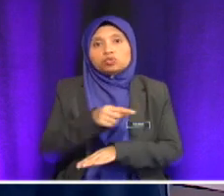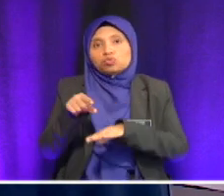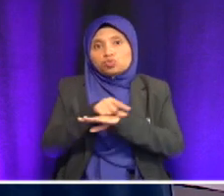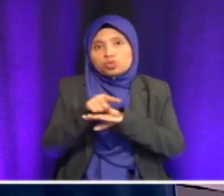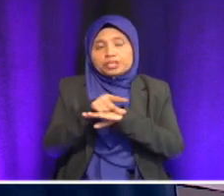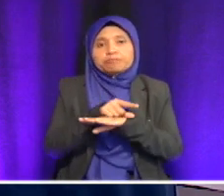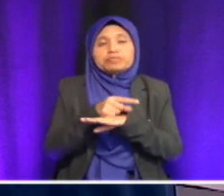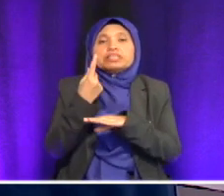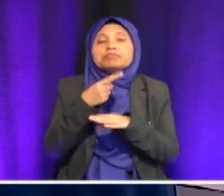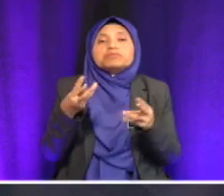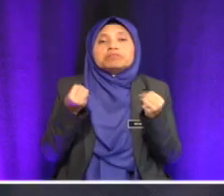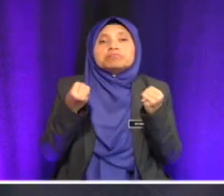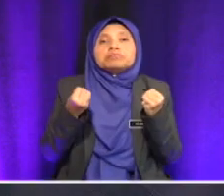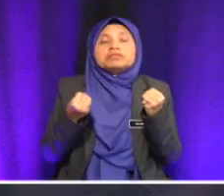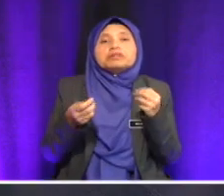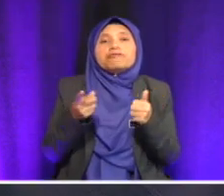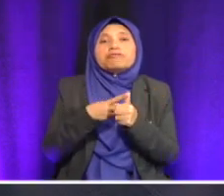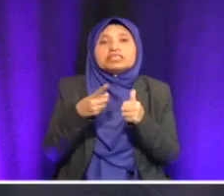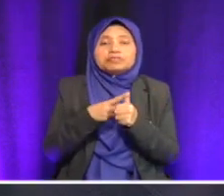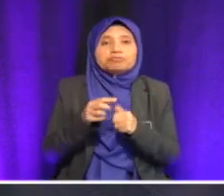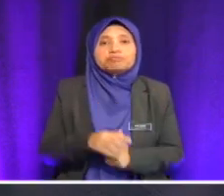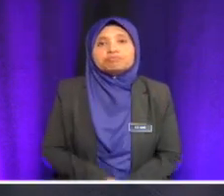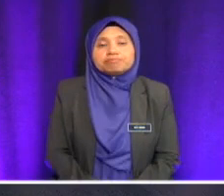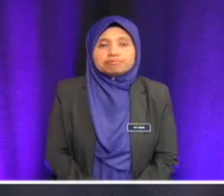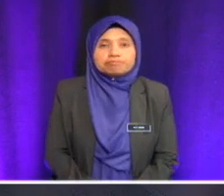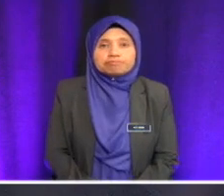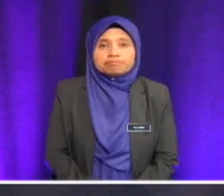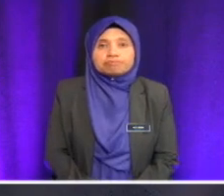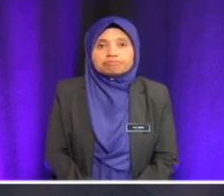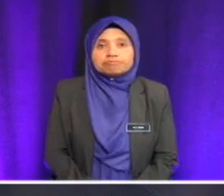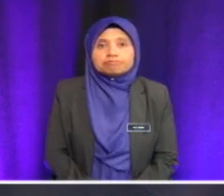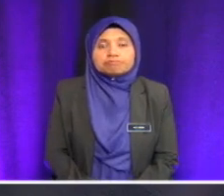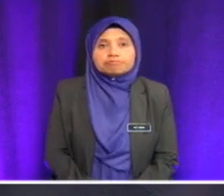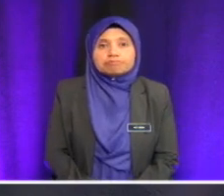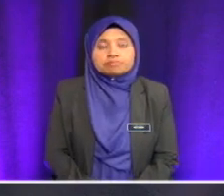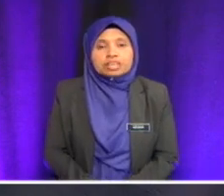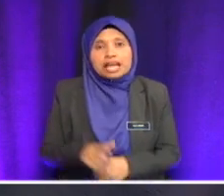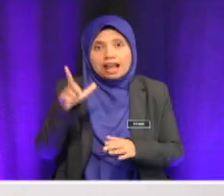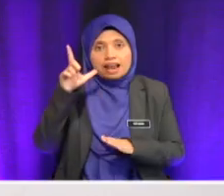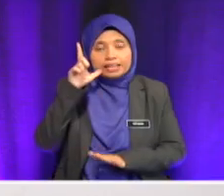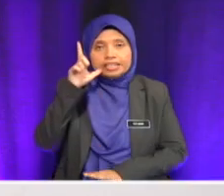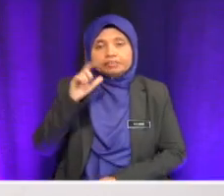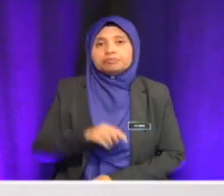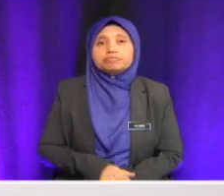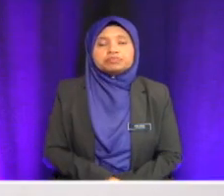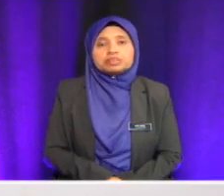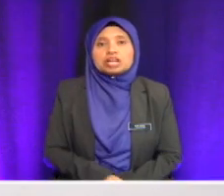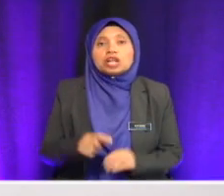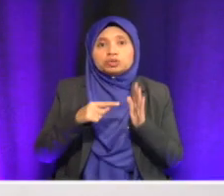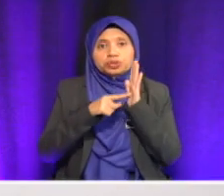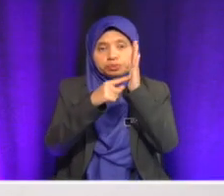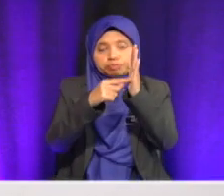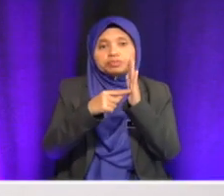to go first? Okay, can I Raise have your a volunteer? hands. Yes, Laili. Laili. Alright, let me show you the answer